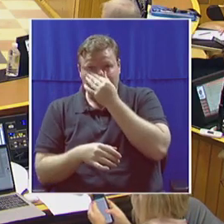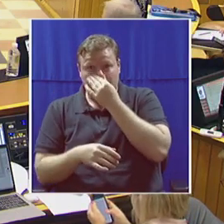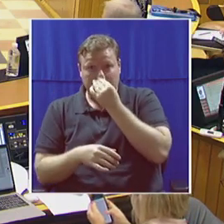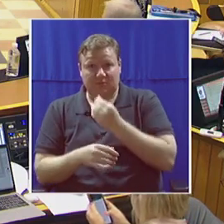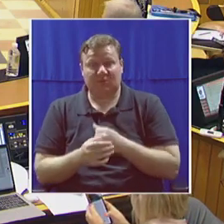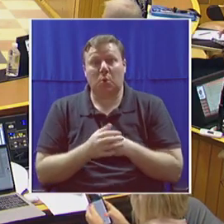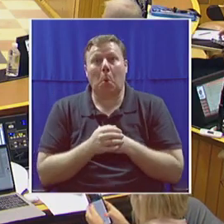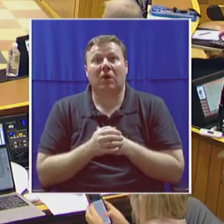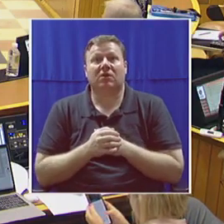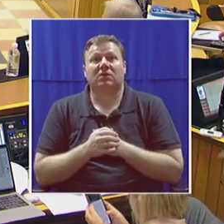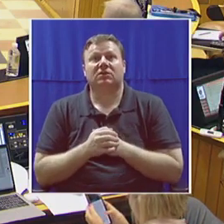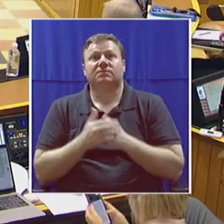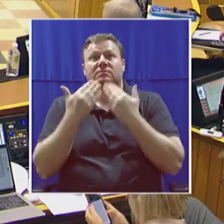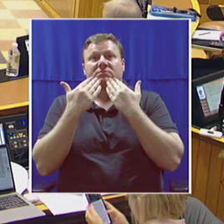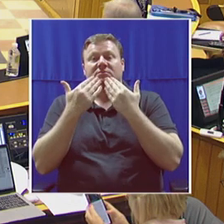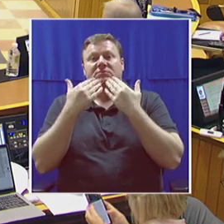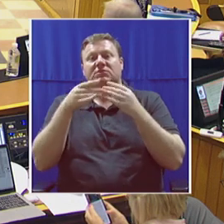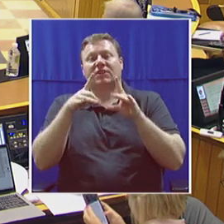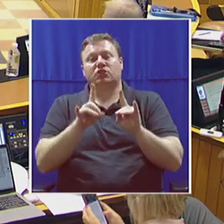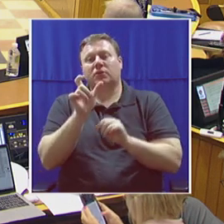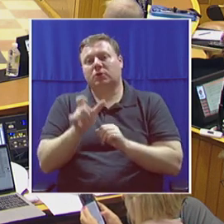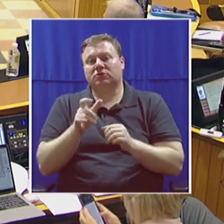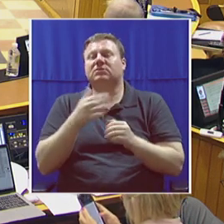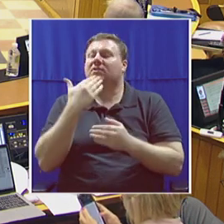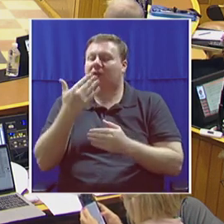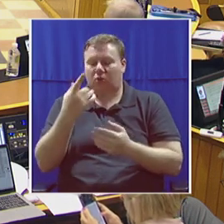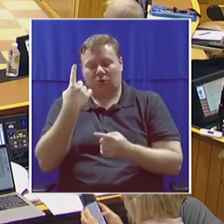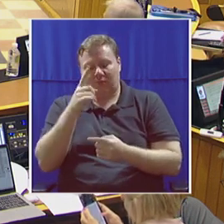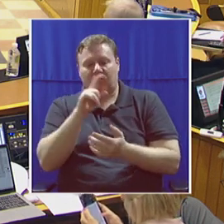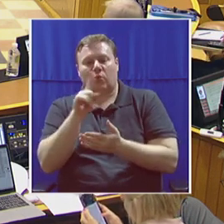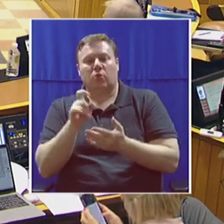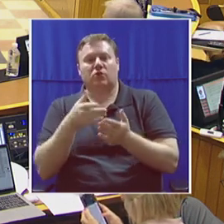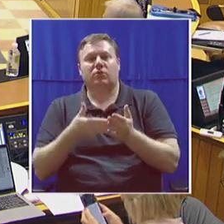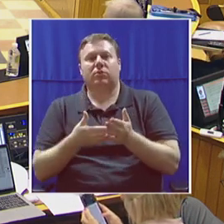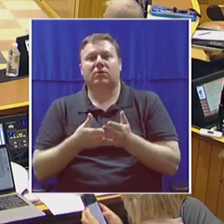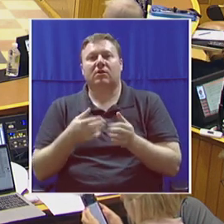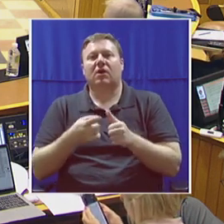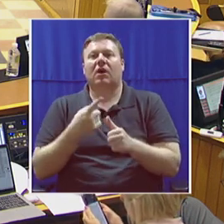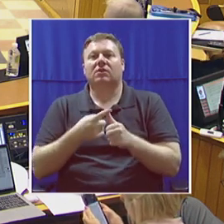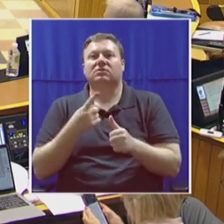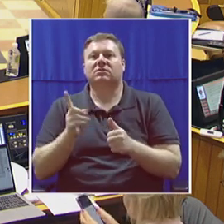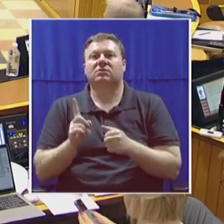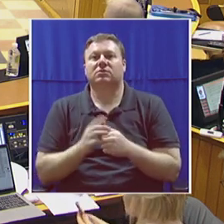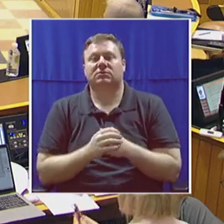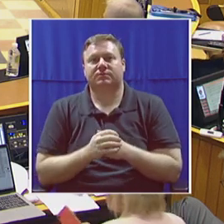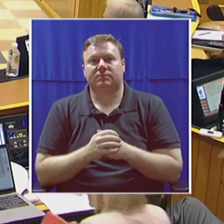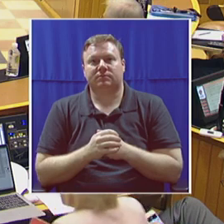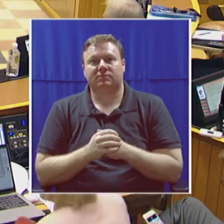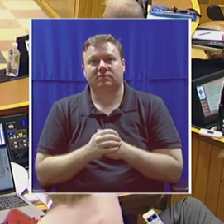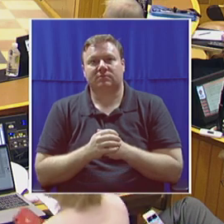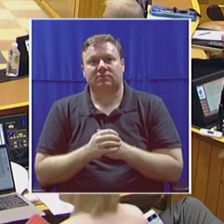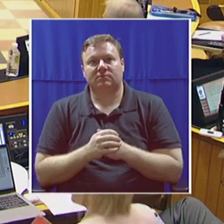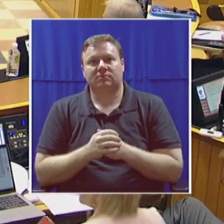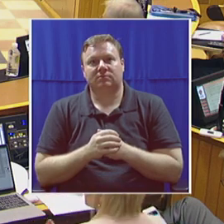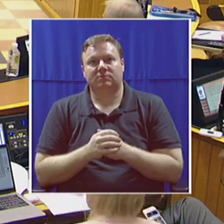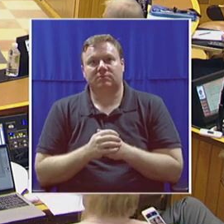Minister thank you chair thanks for the question the answer is uh the